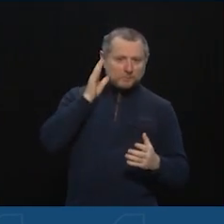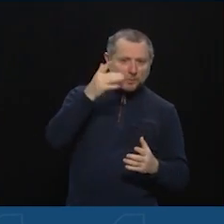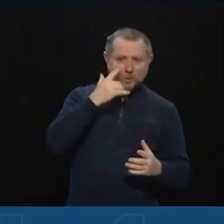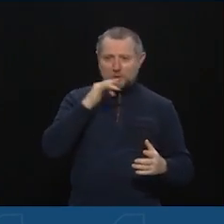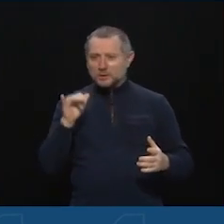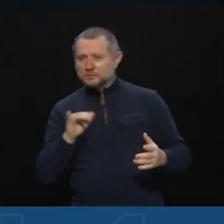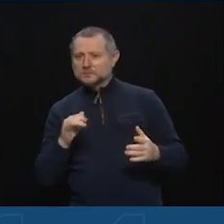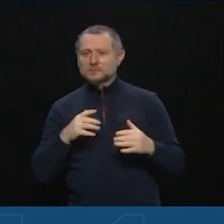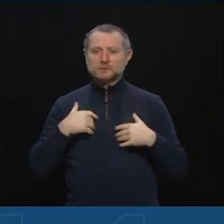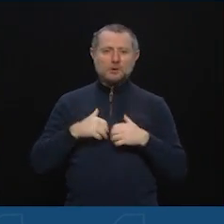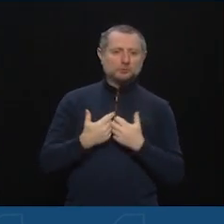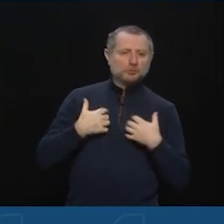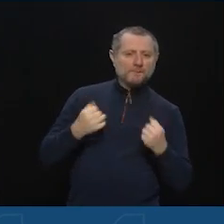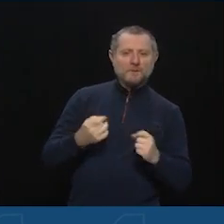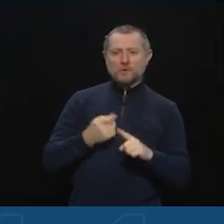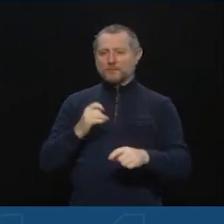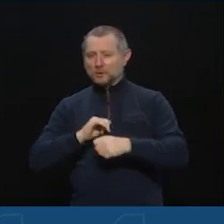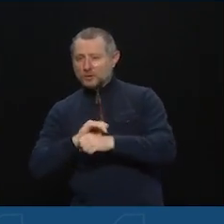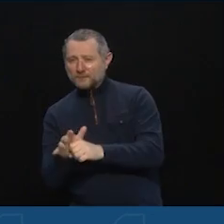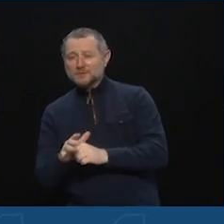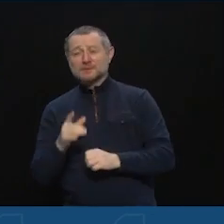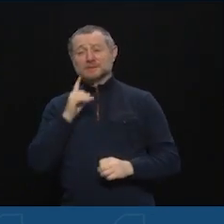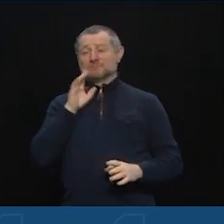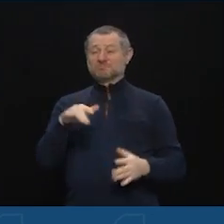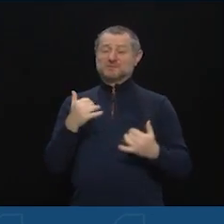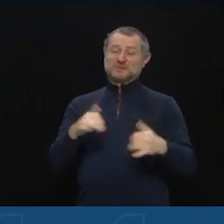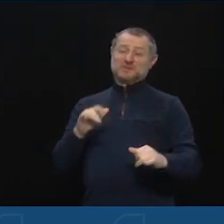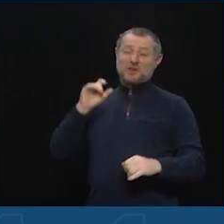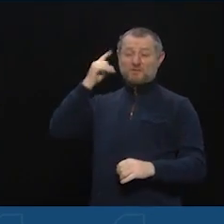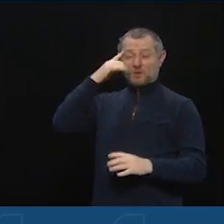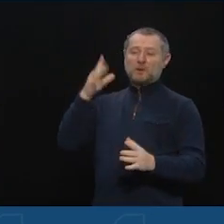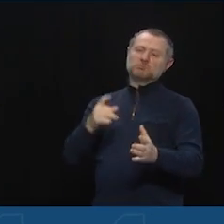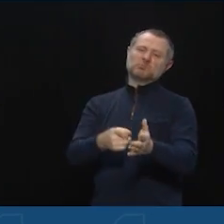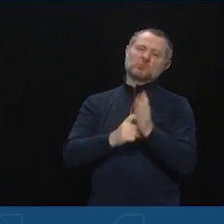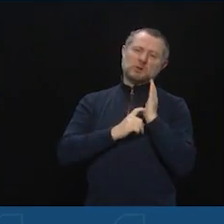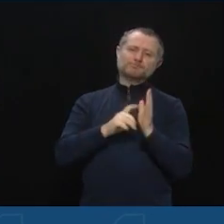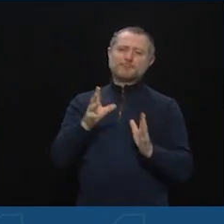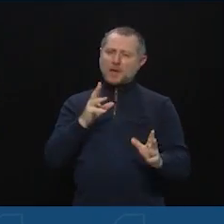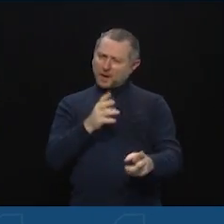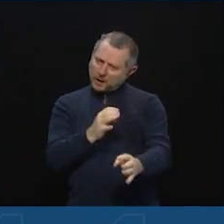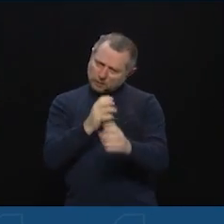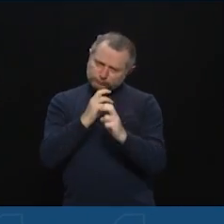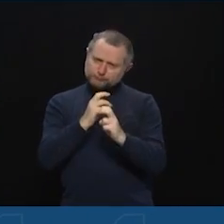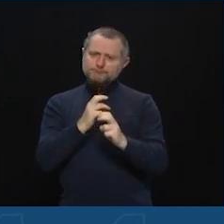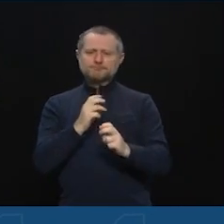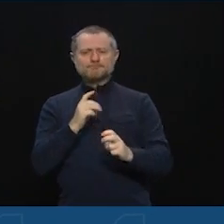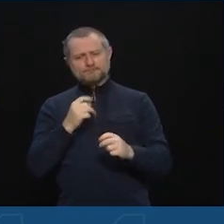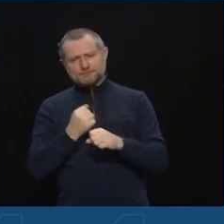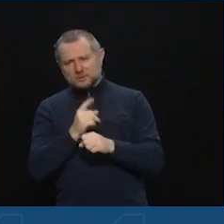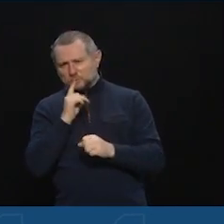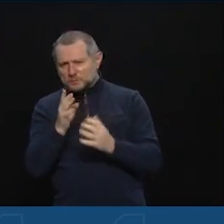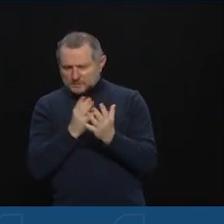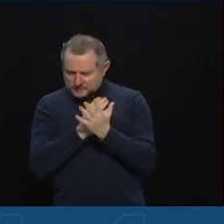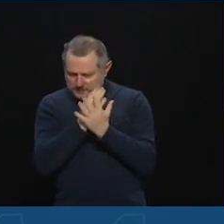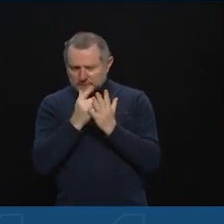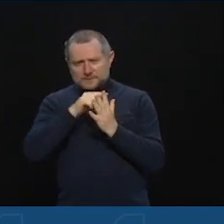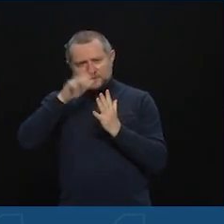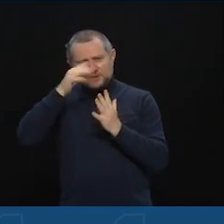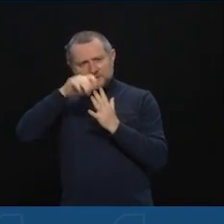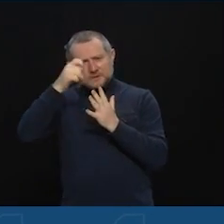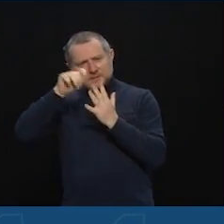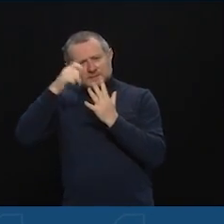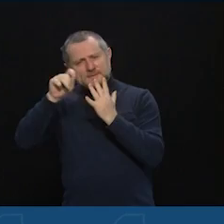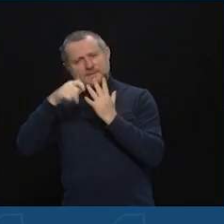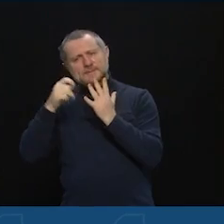out of this, there was still too much red tape. It was still a colossal hassle based on laws that had been in place for so long.